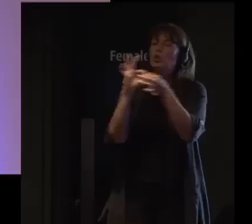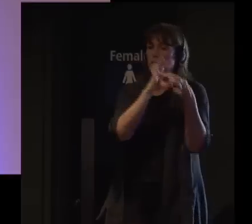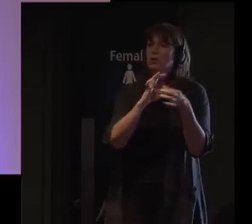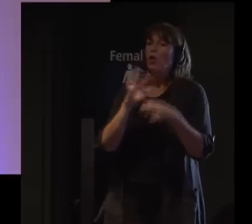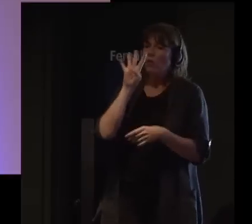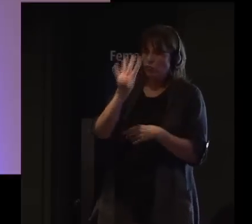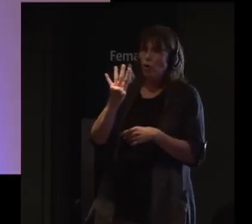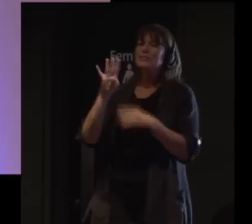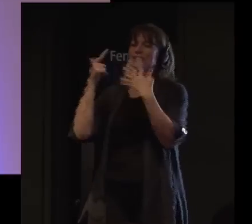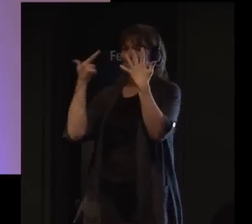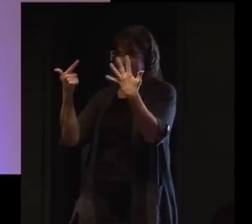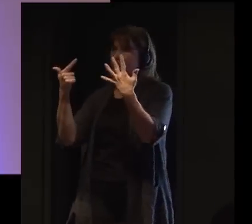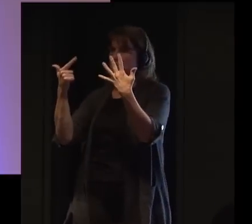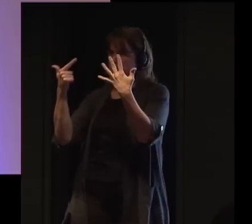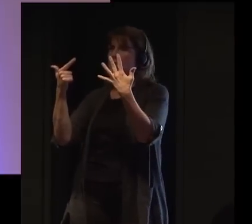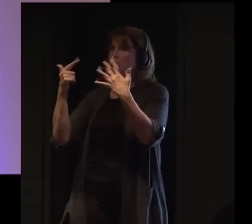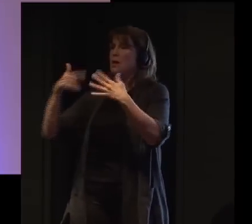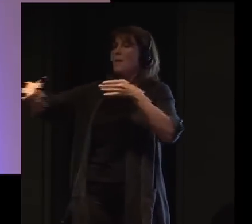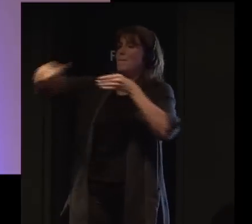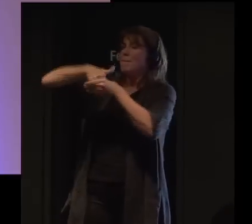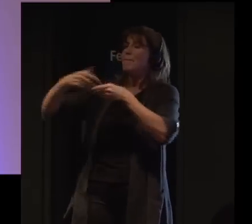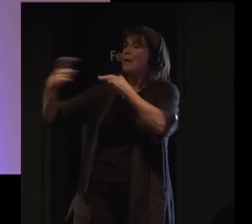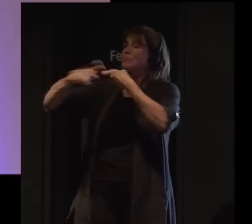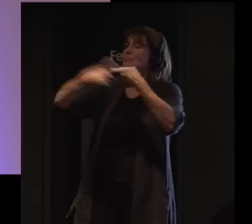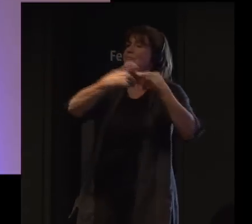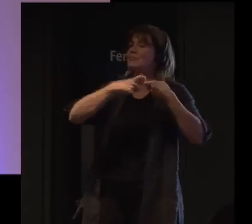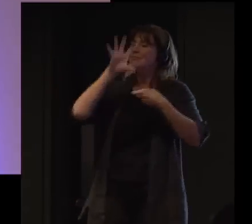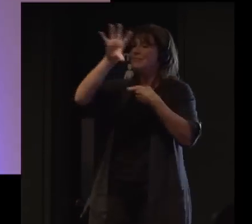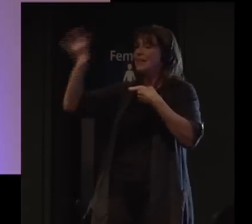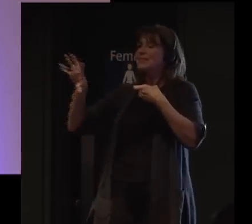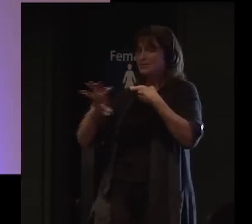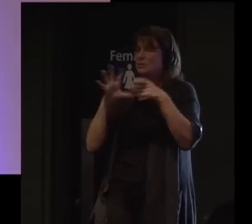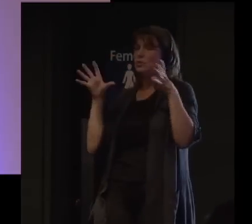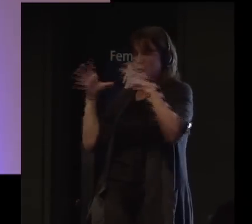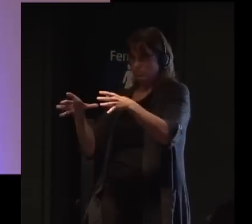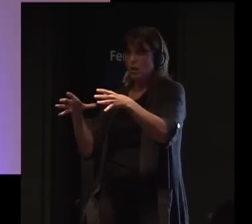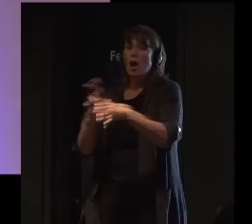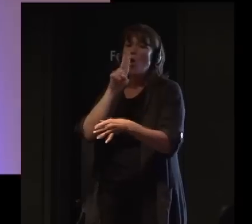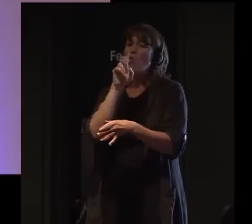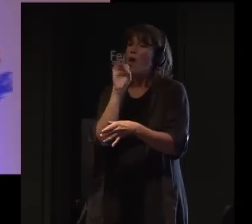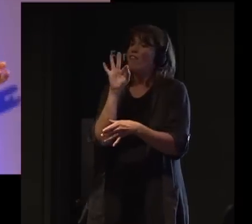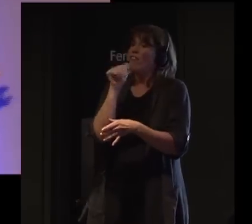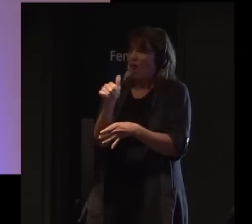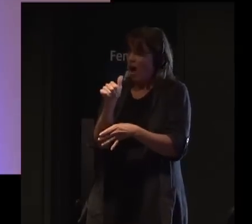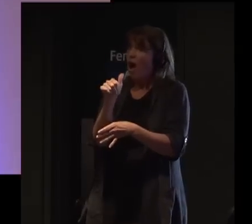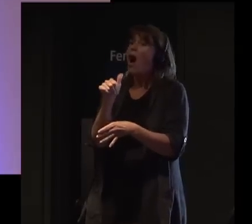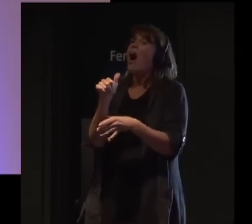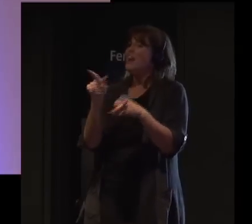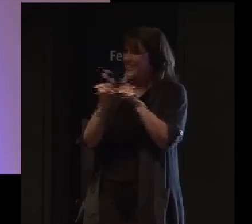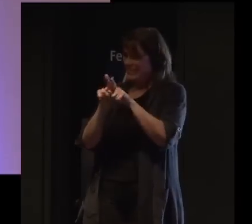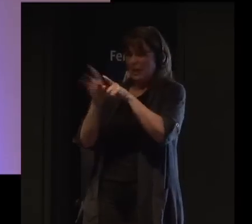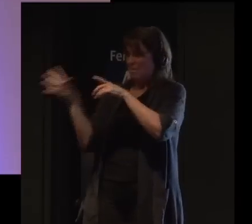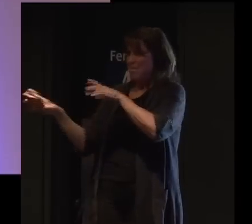the geographical scope of UEFA, which I think is very relevant and very interesting. Ukraine, for